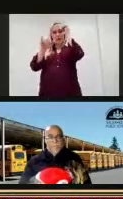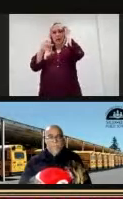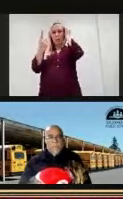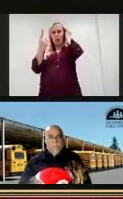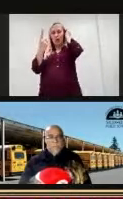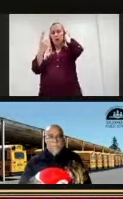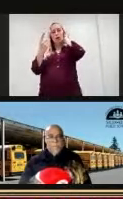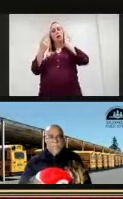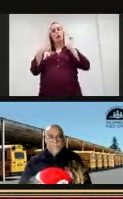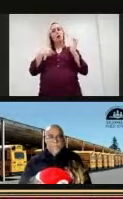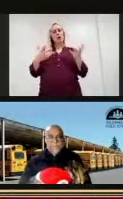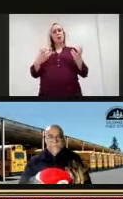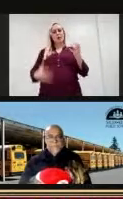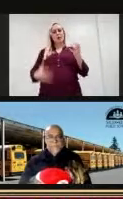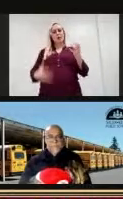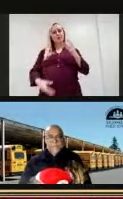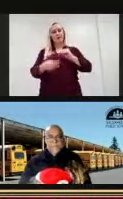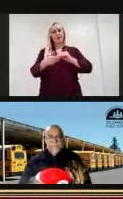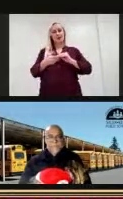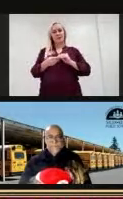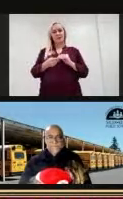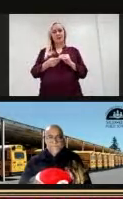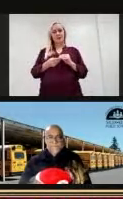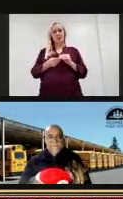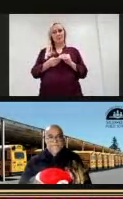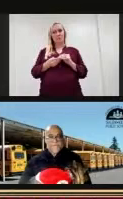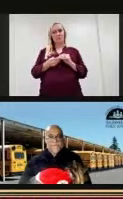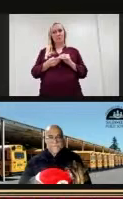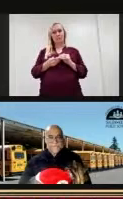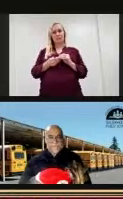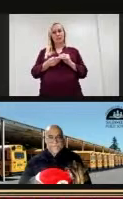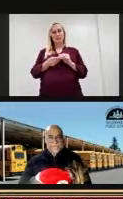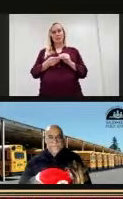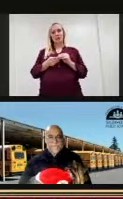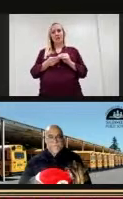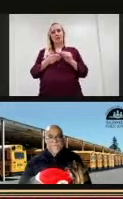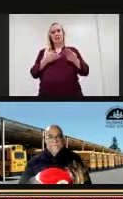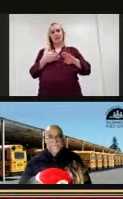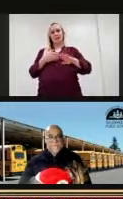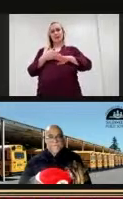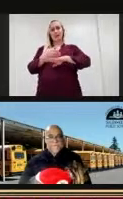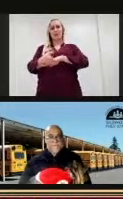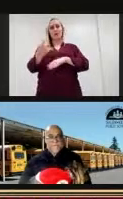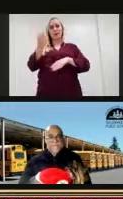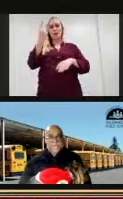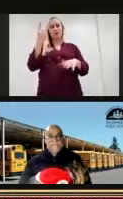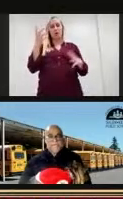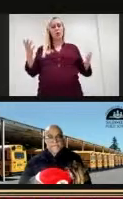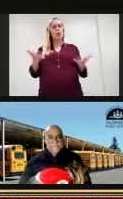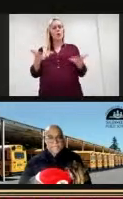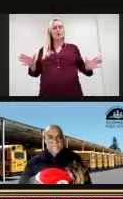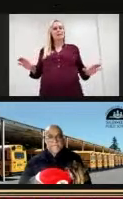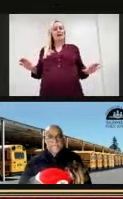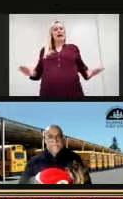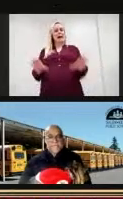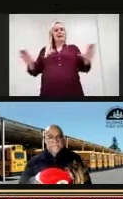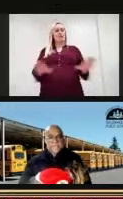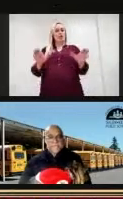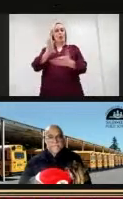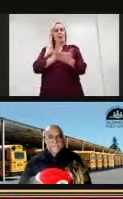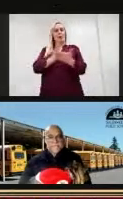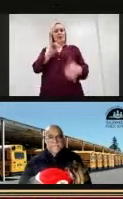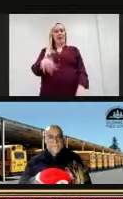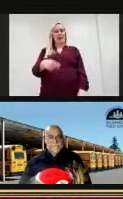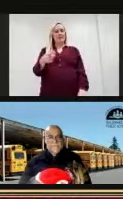I would like to add something beyond understanding, like what is the actionable piece to that, right? Because one thing